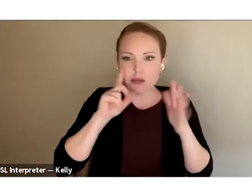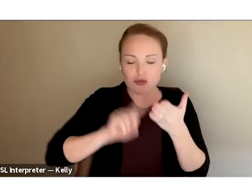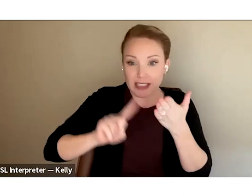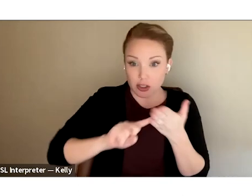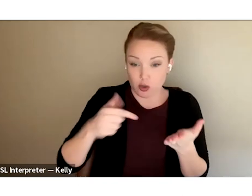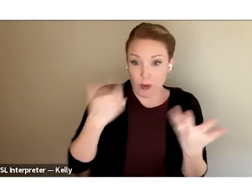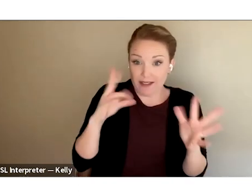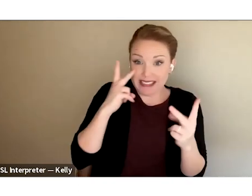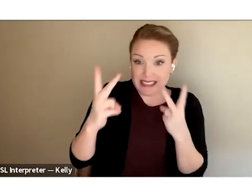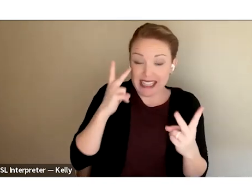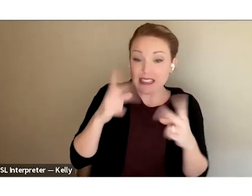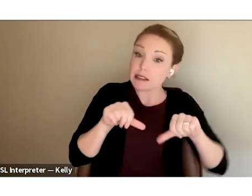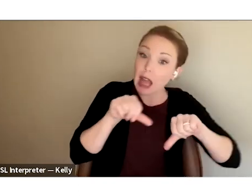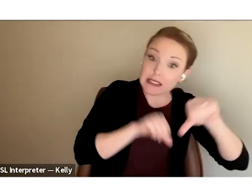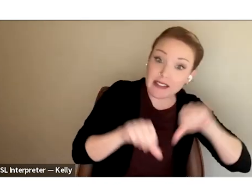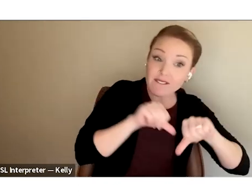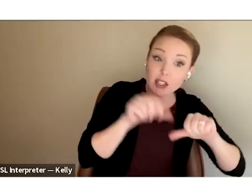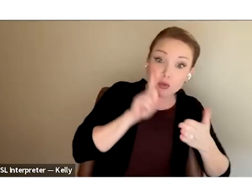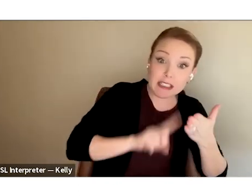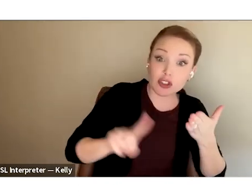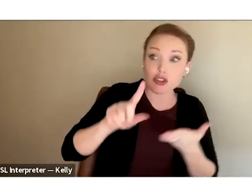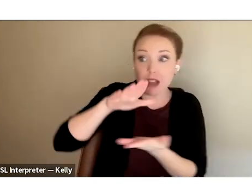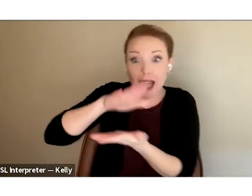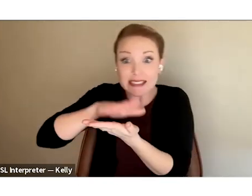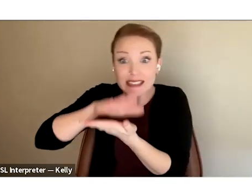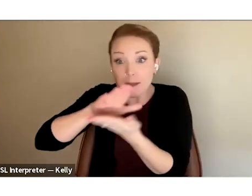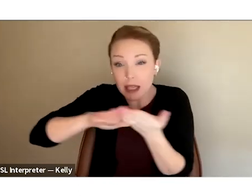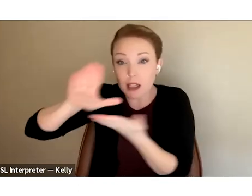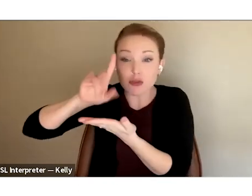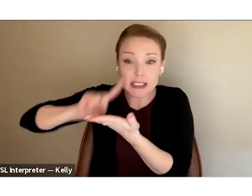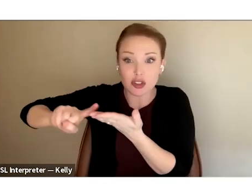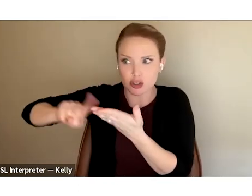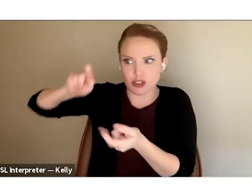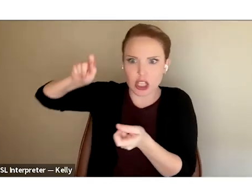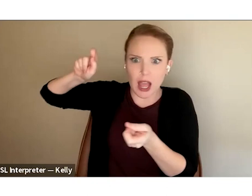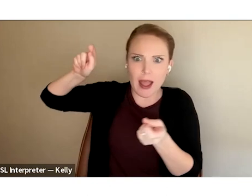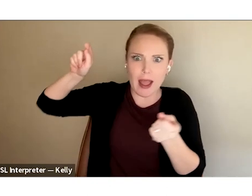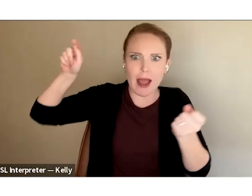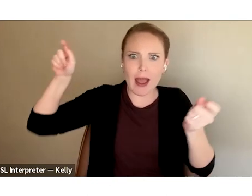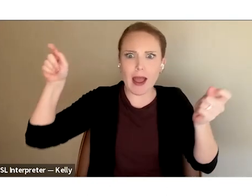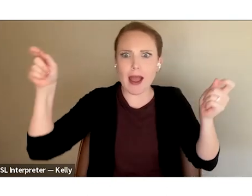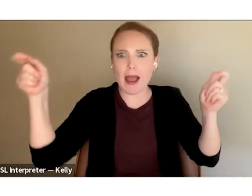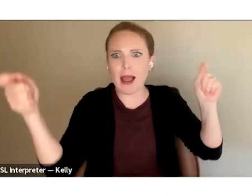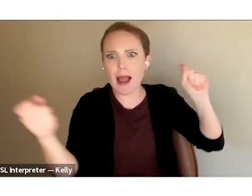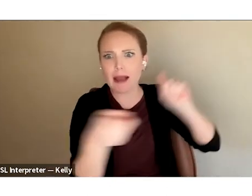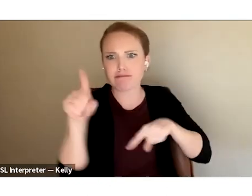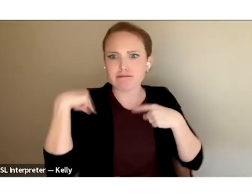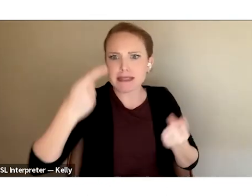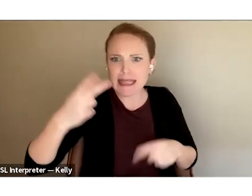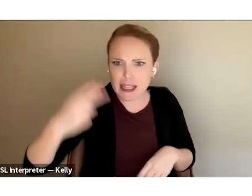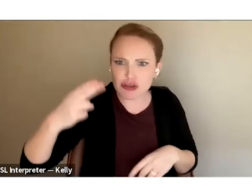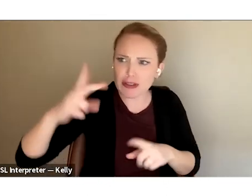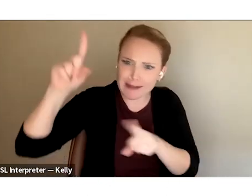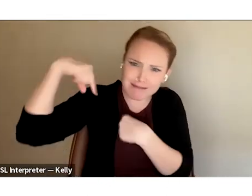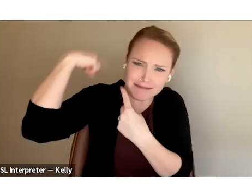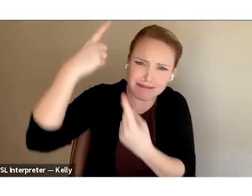had, either scientific or academic, has shifted throughout the course of history through different geographies. So it